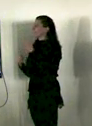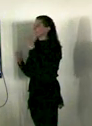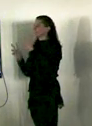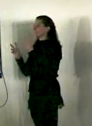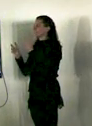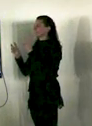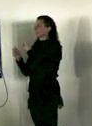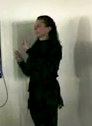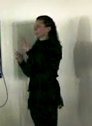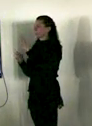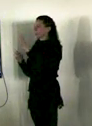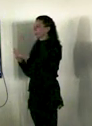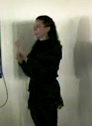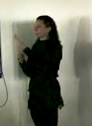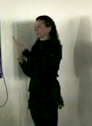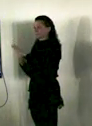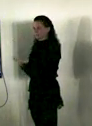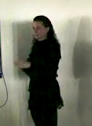world. And